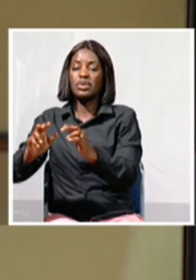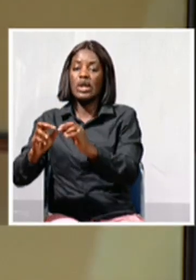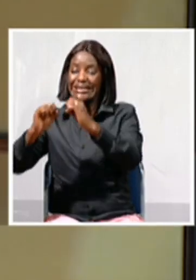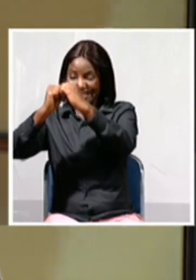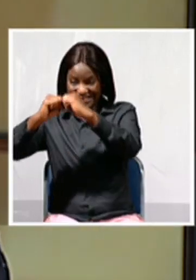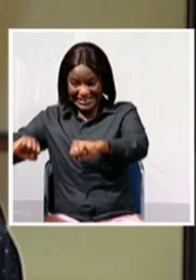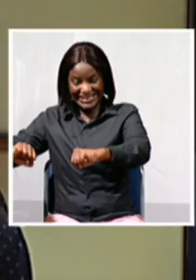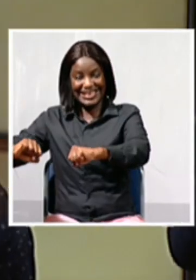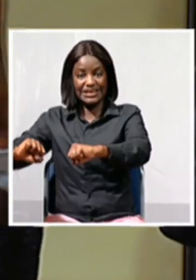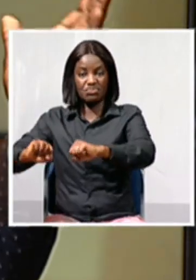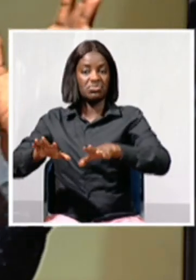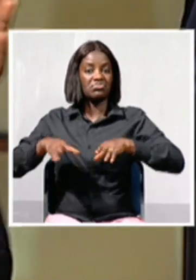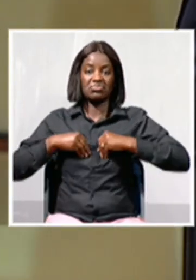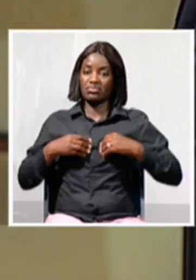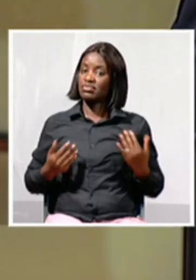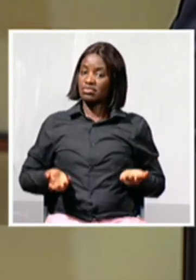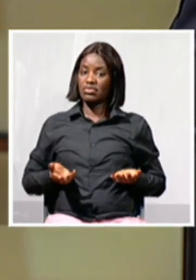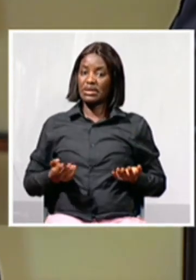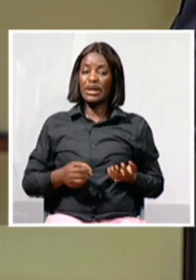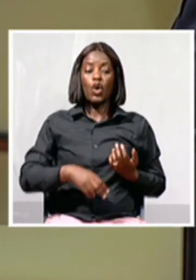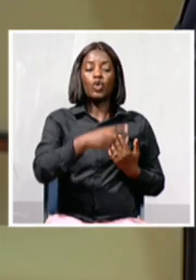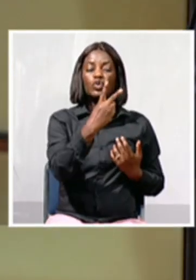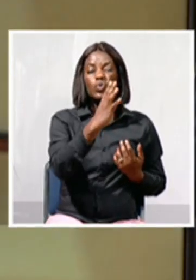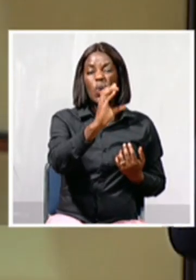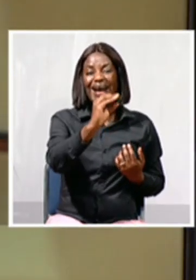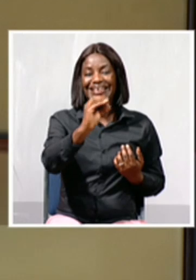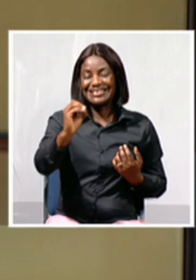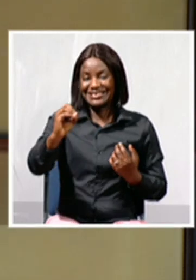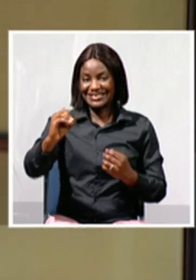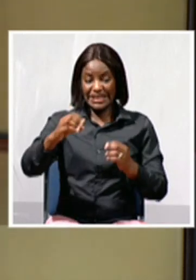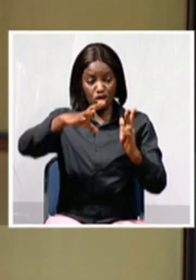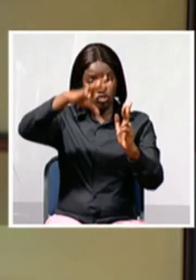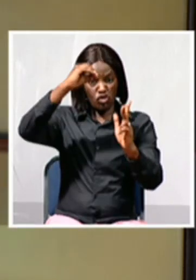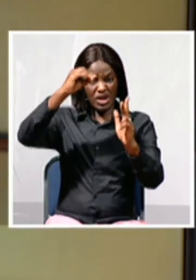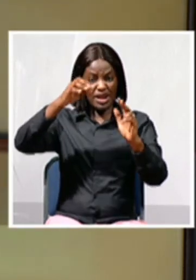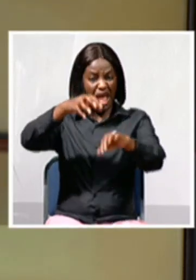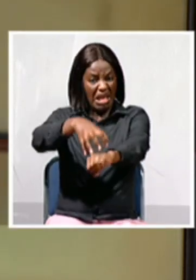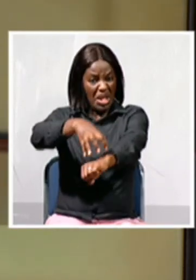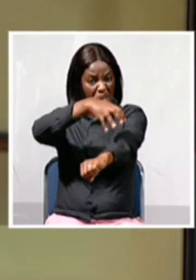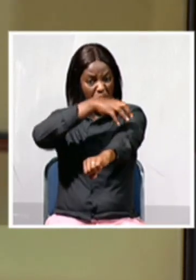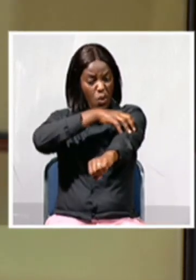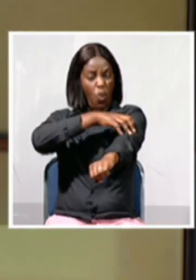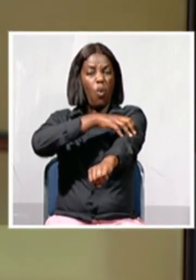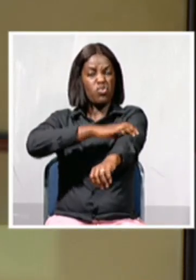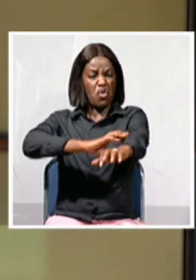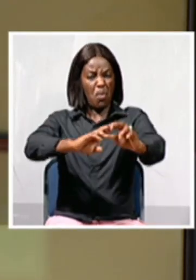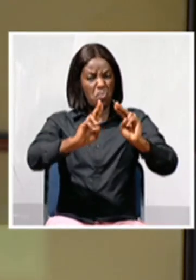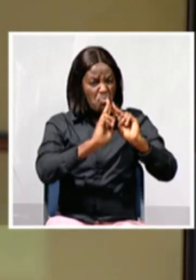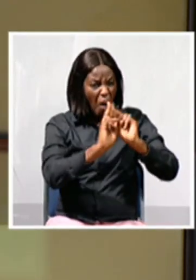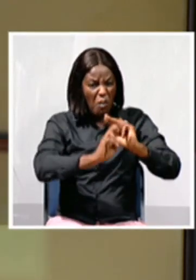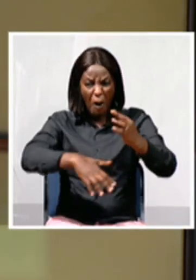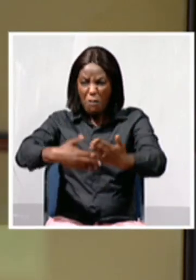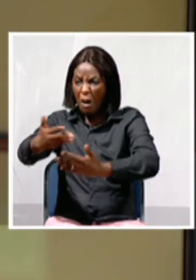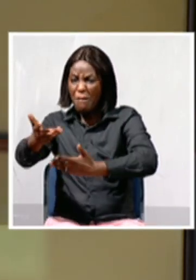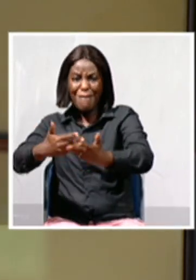event, where we gathered over 200 students in the hall, speak to them about their rights, their responsibilities, importance of voting, importance of being an active